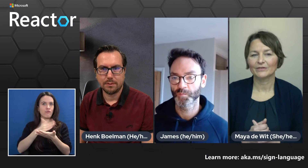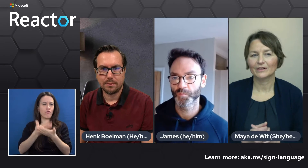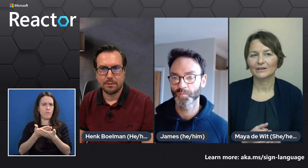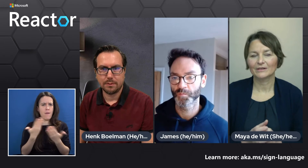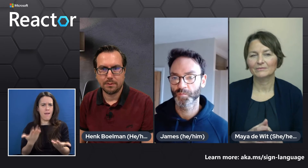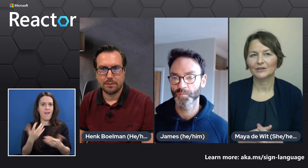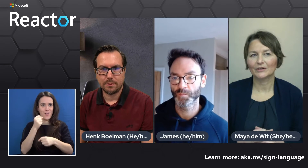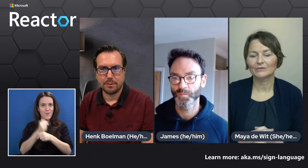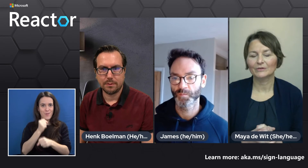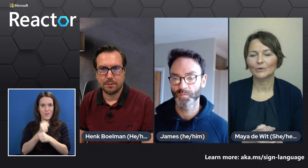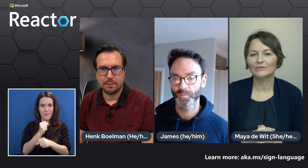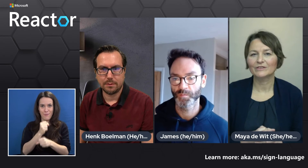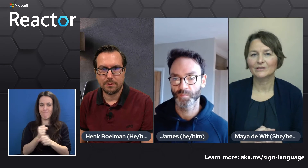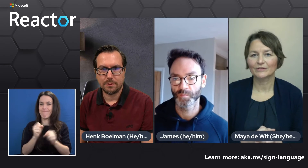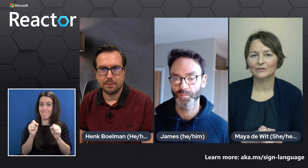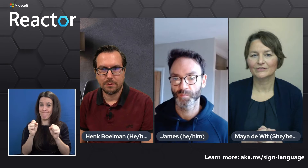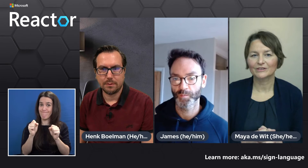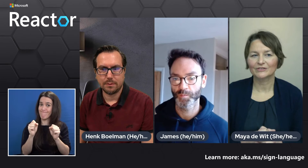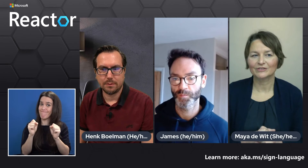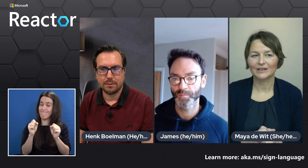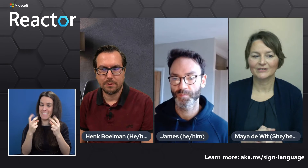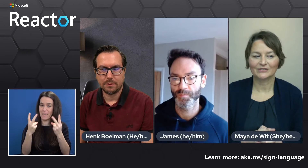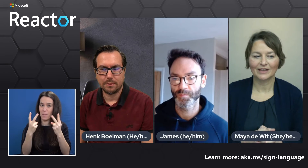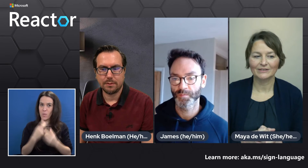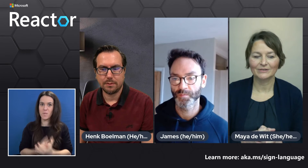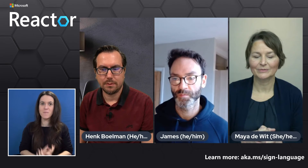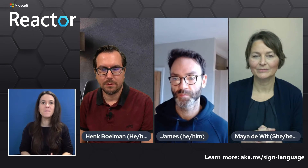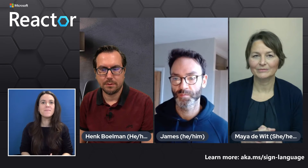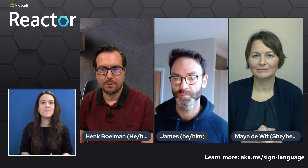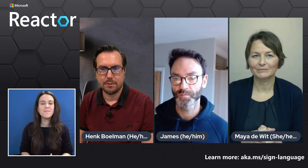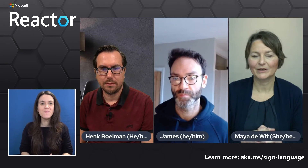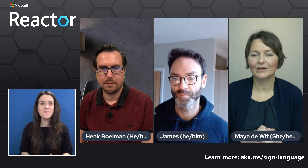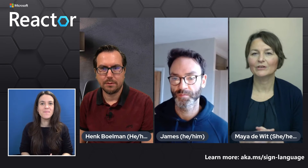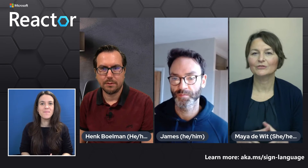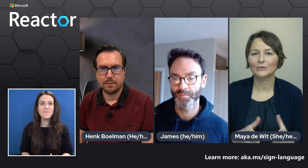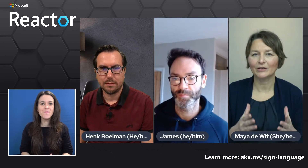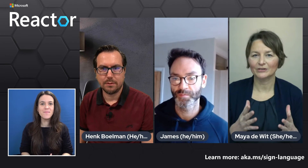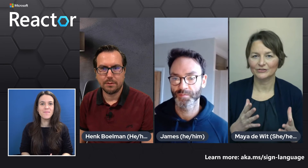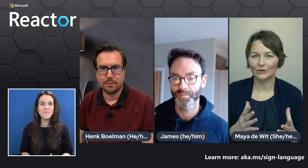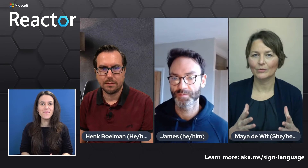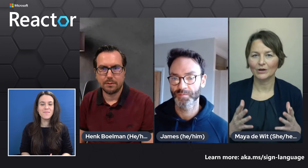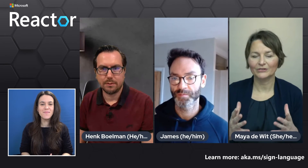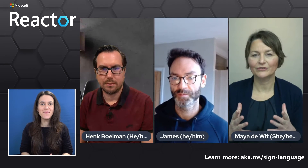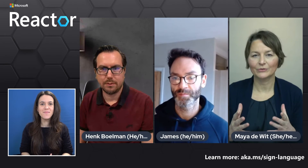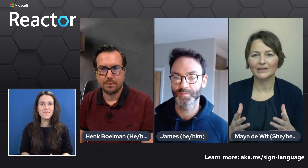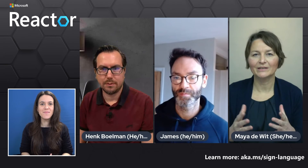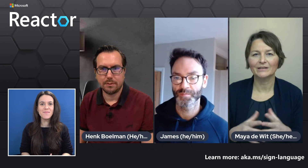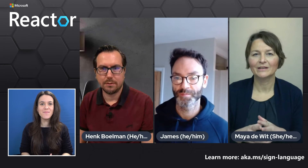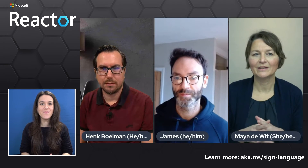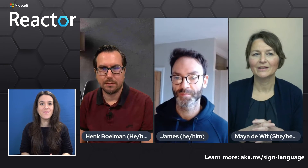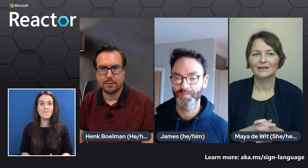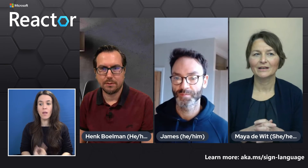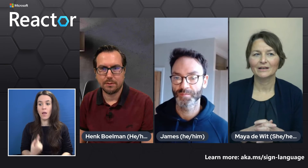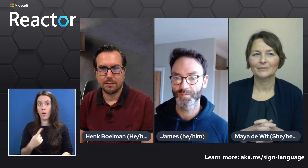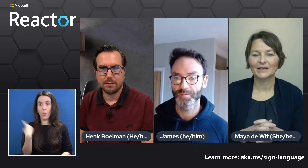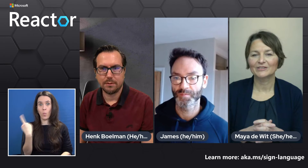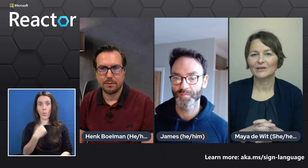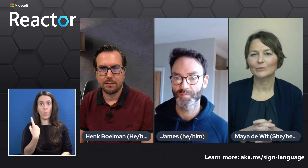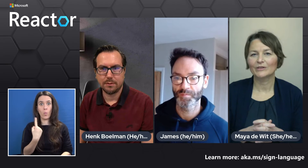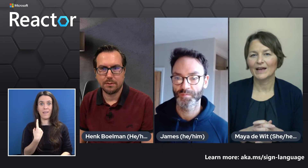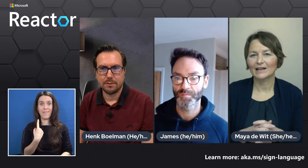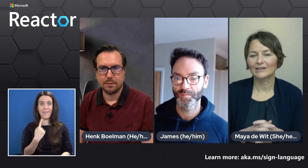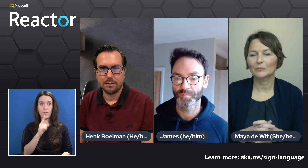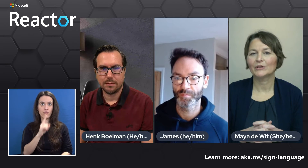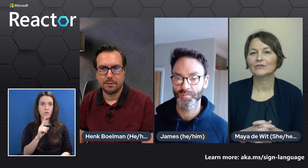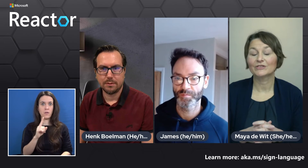We've, one of the difficulties is that because we are so on screen, is that